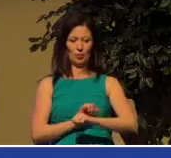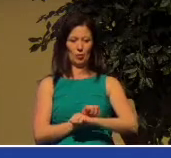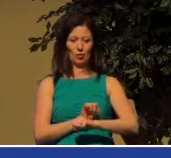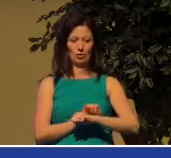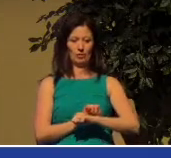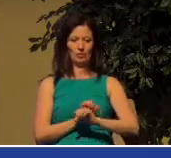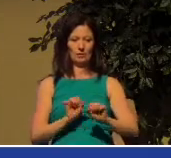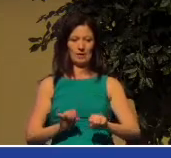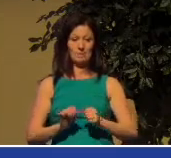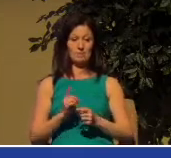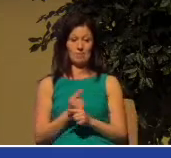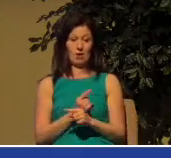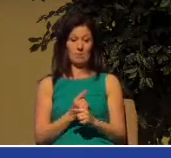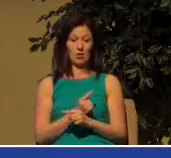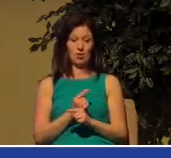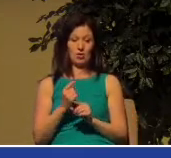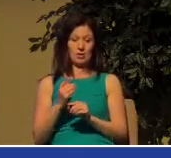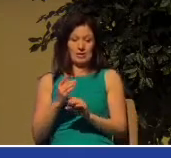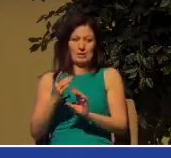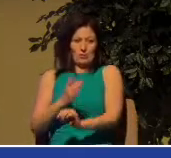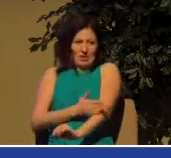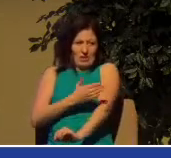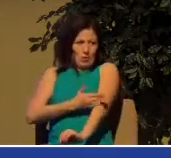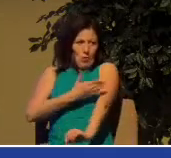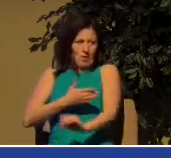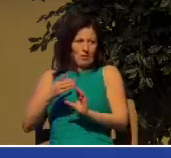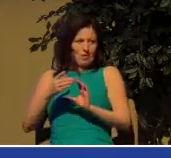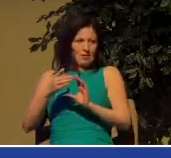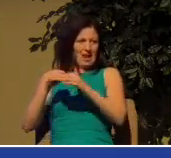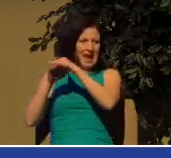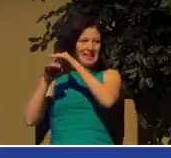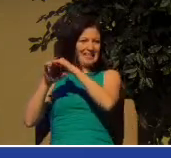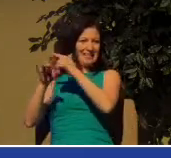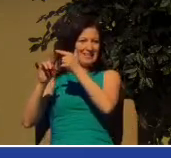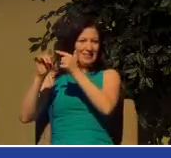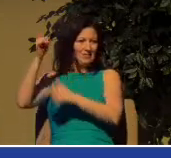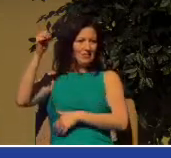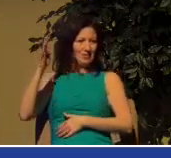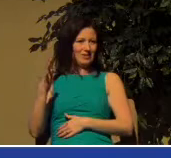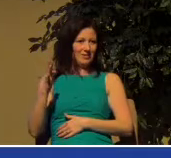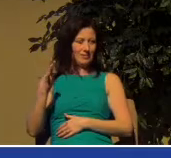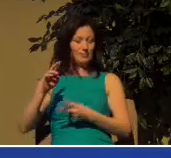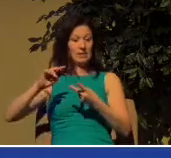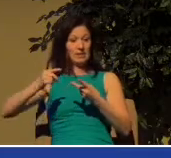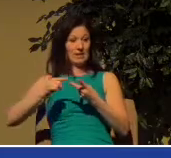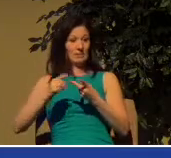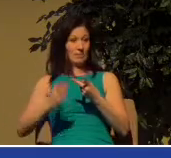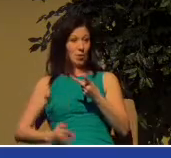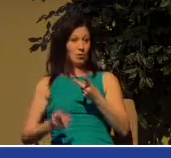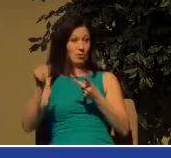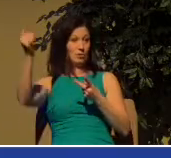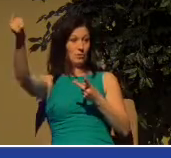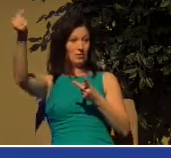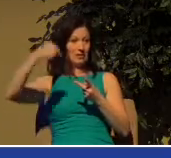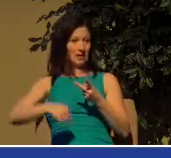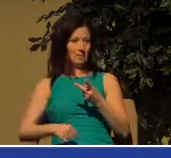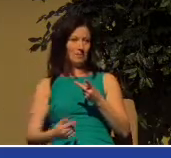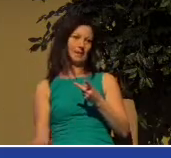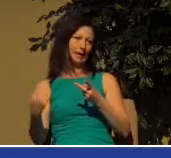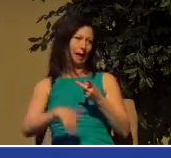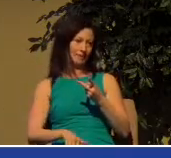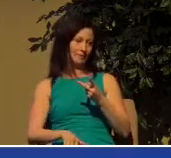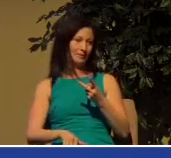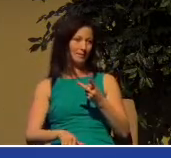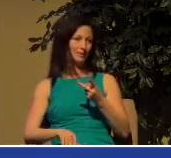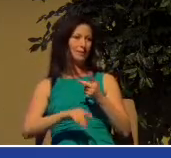The second, when He comes again, He's going to implement that salvation, and the whole